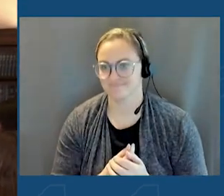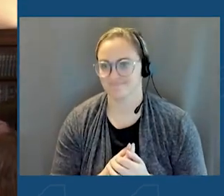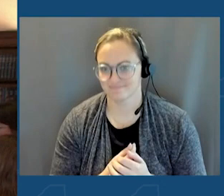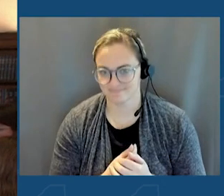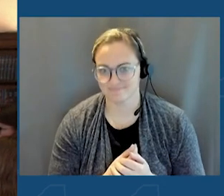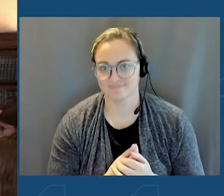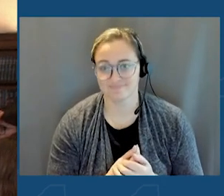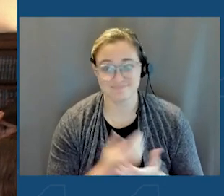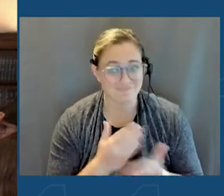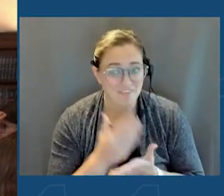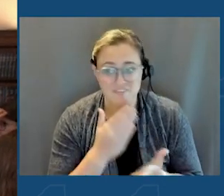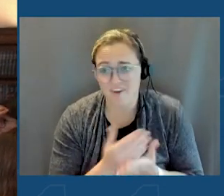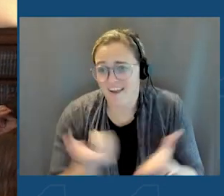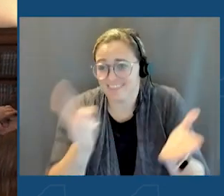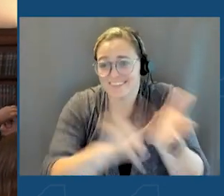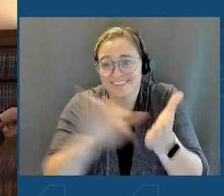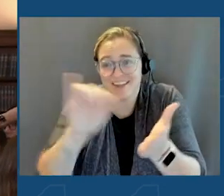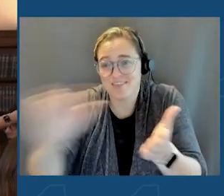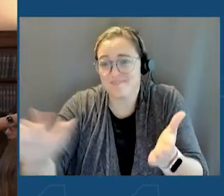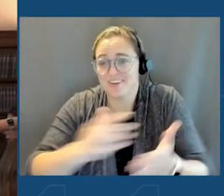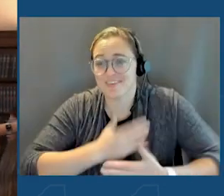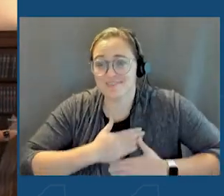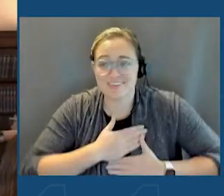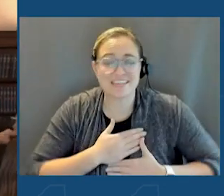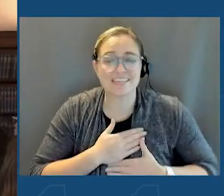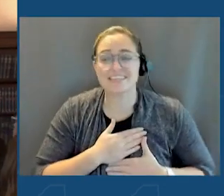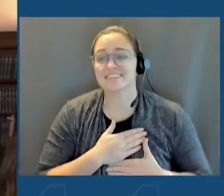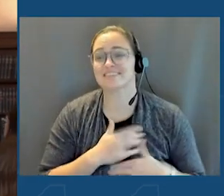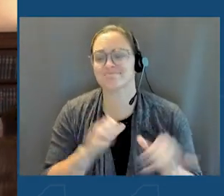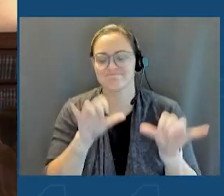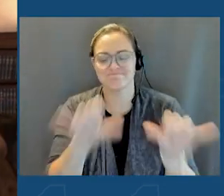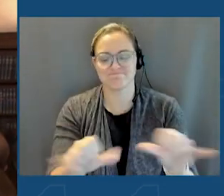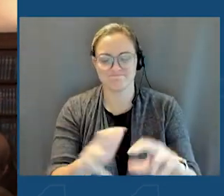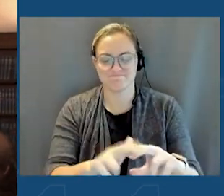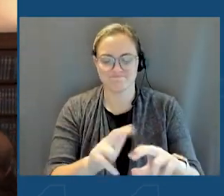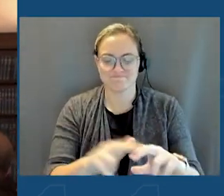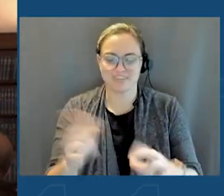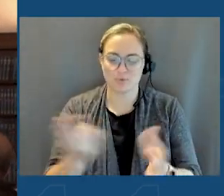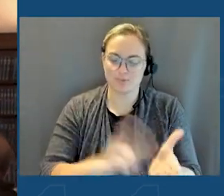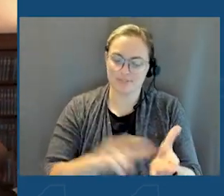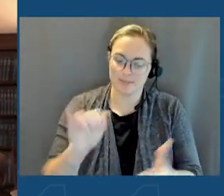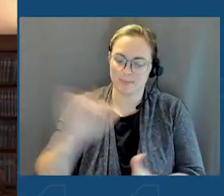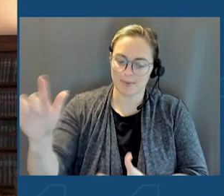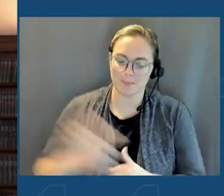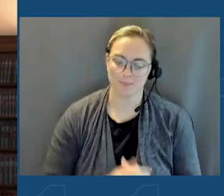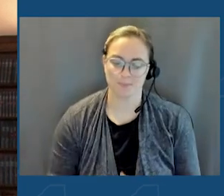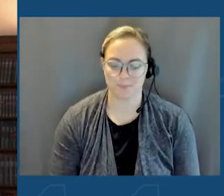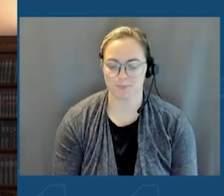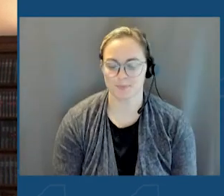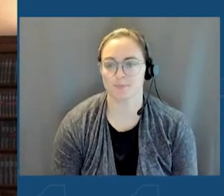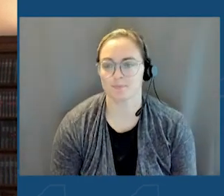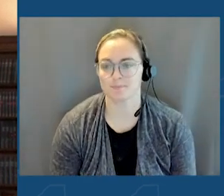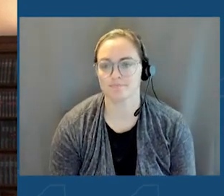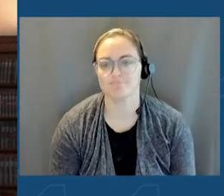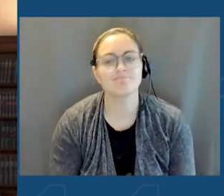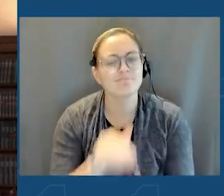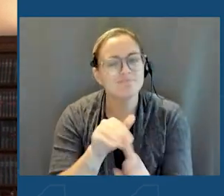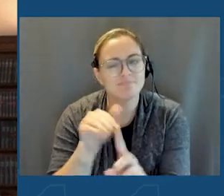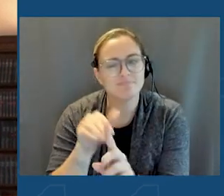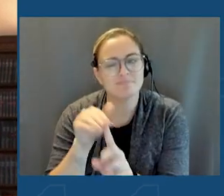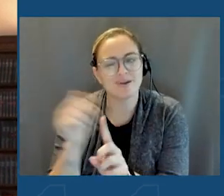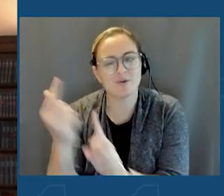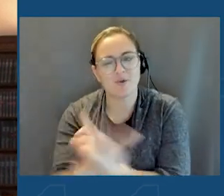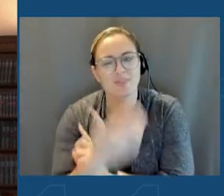All right, let's sign the bill. Please remain in your seats as the bill is signed, everyone. Just wanted to remind you all. Thank